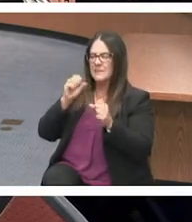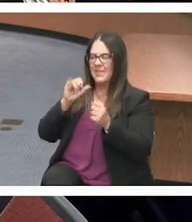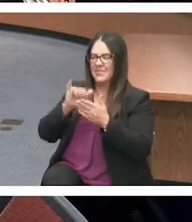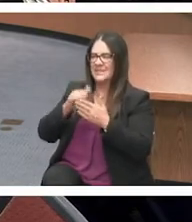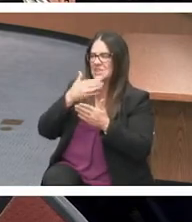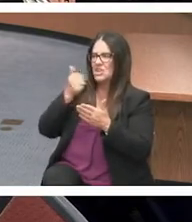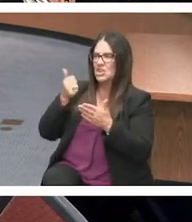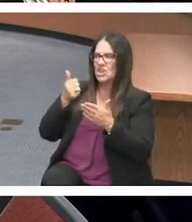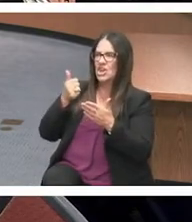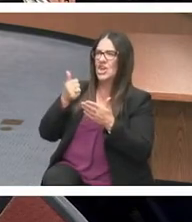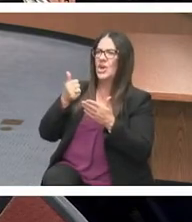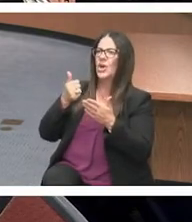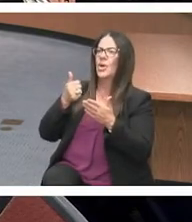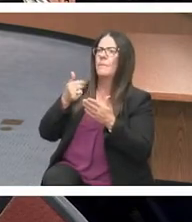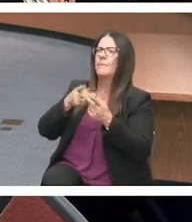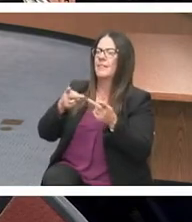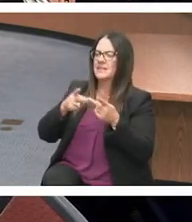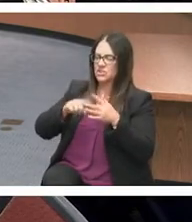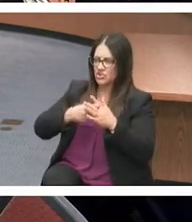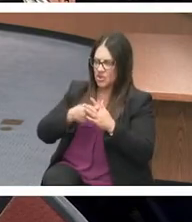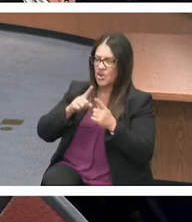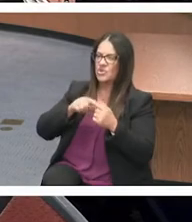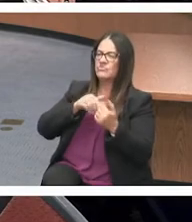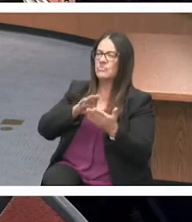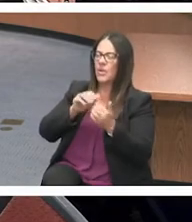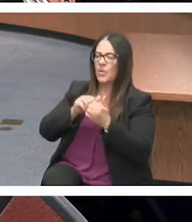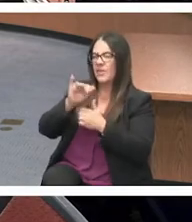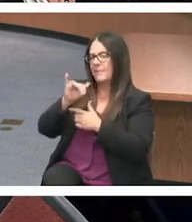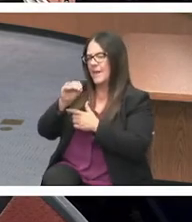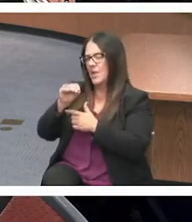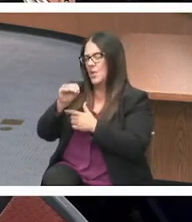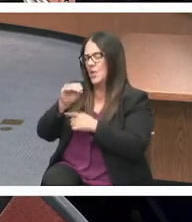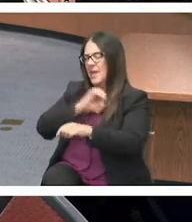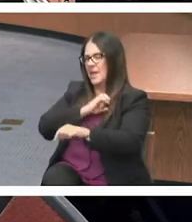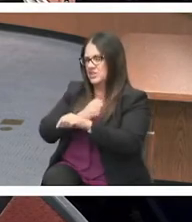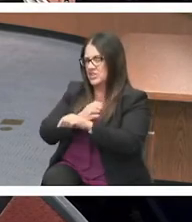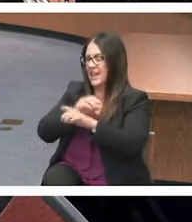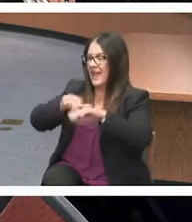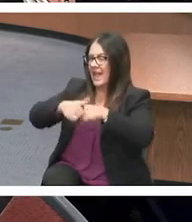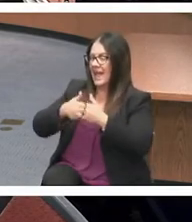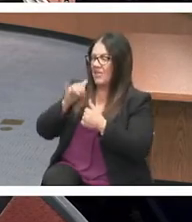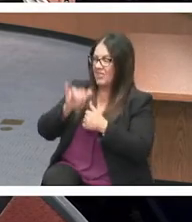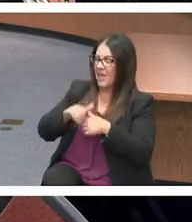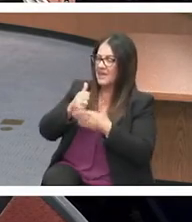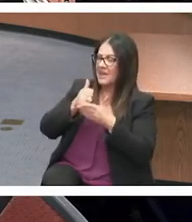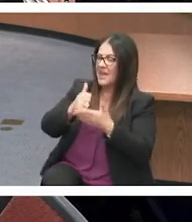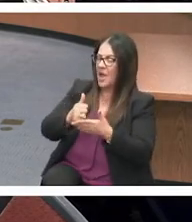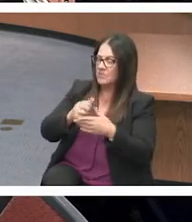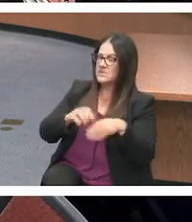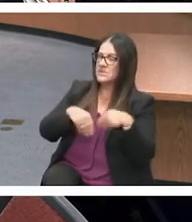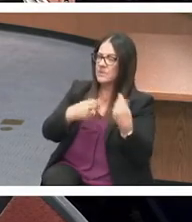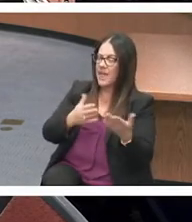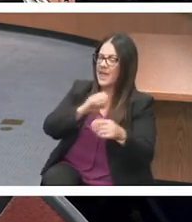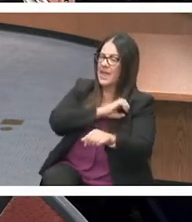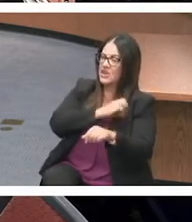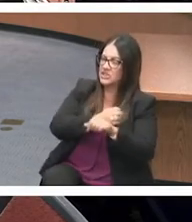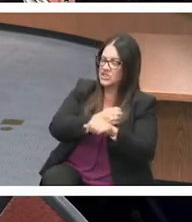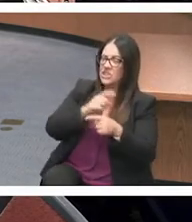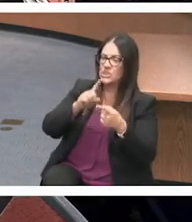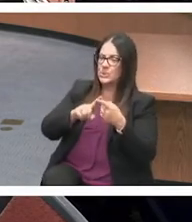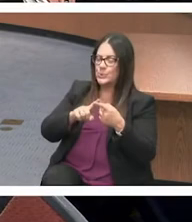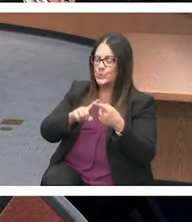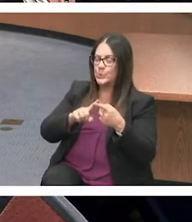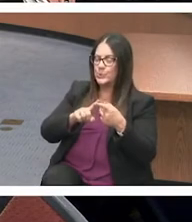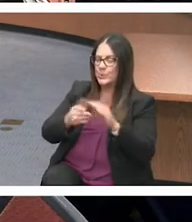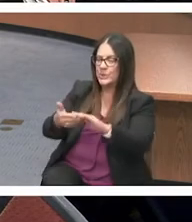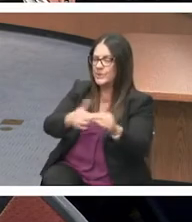for you to address the issues related to bioenergy and how that could be used to supply baseload energy to microgrids, as